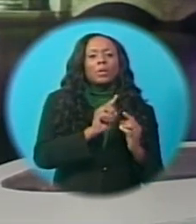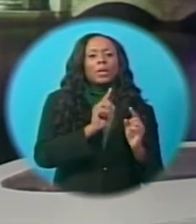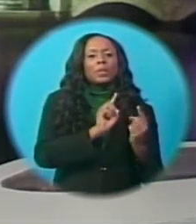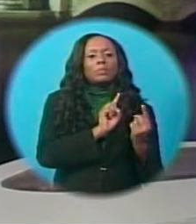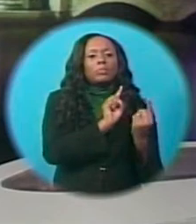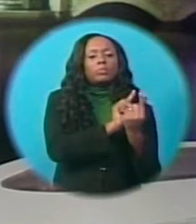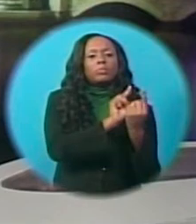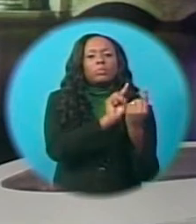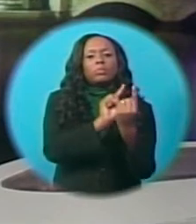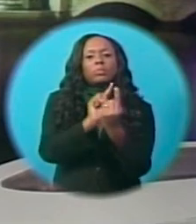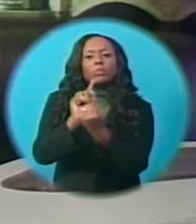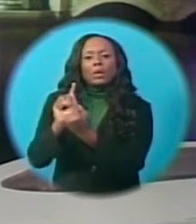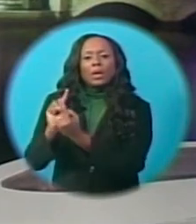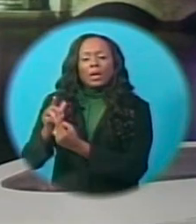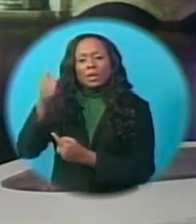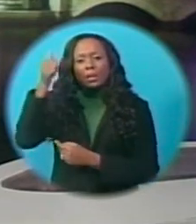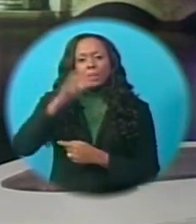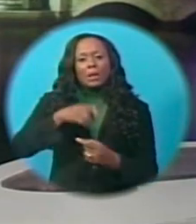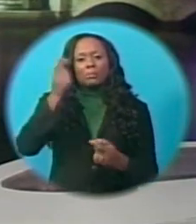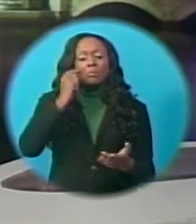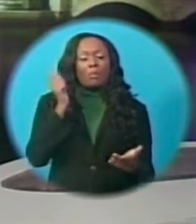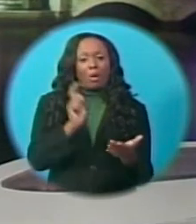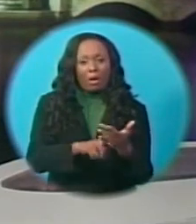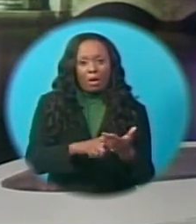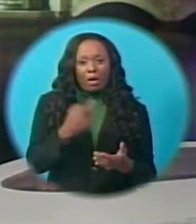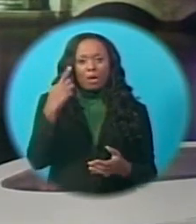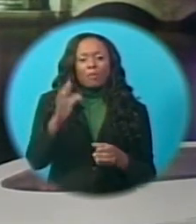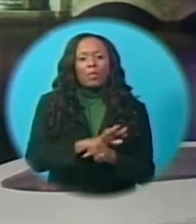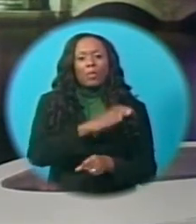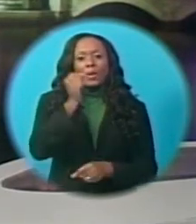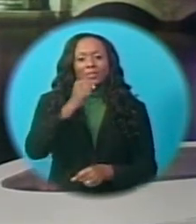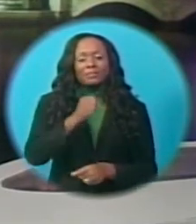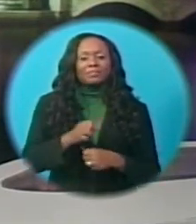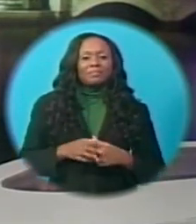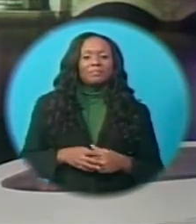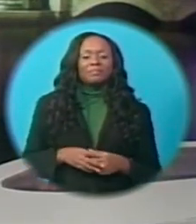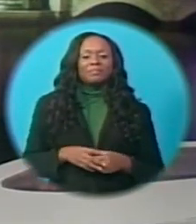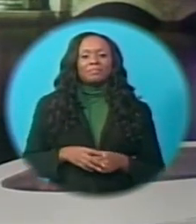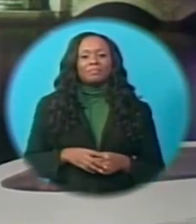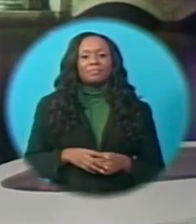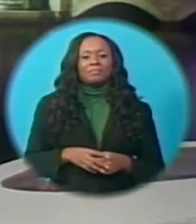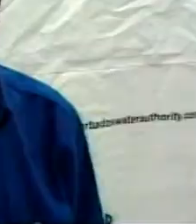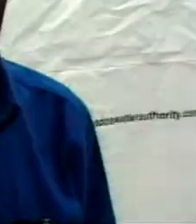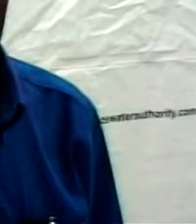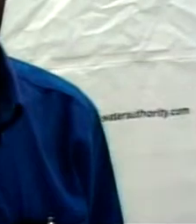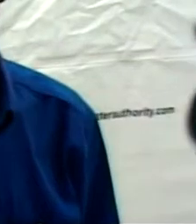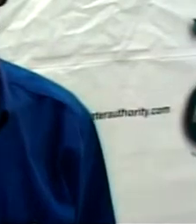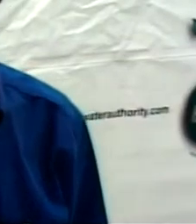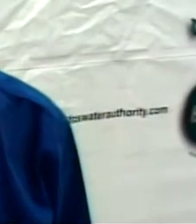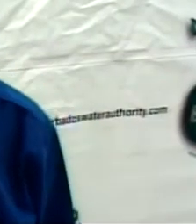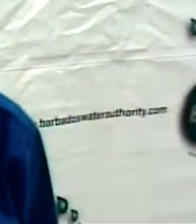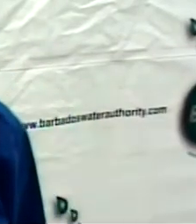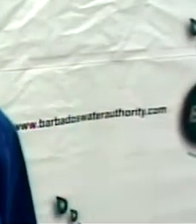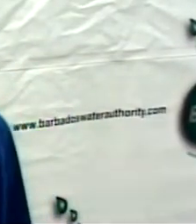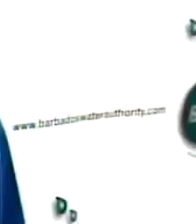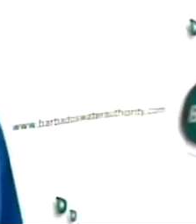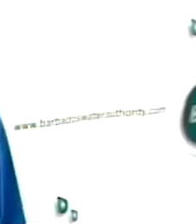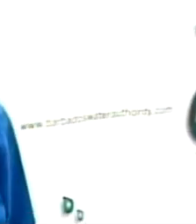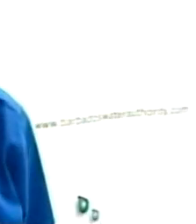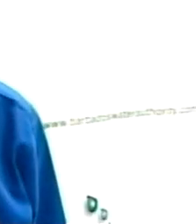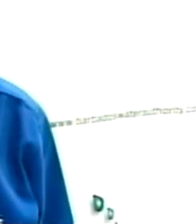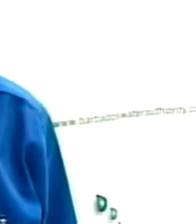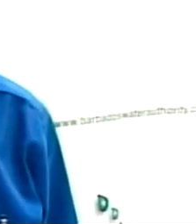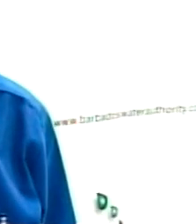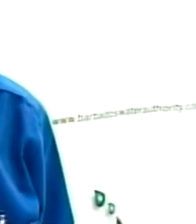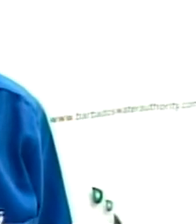Mr. Collins was randomly selected from those who participated. The improvement of the customer